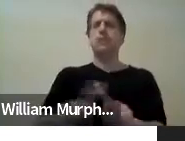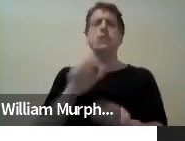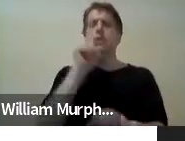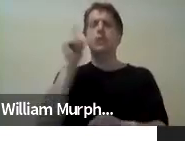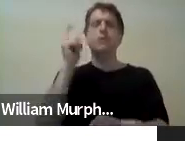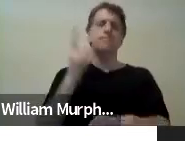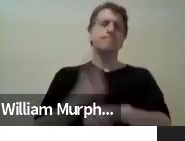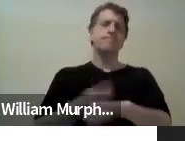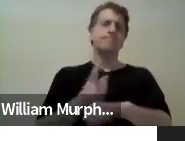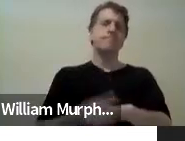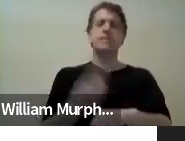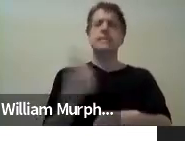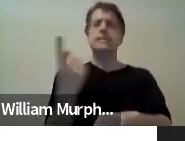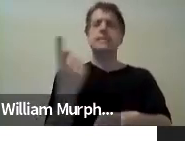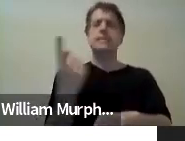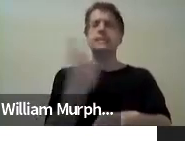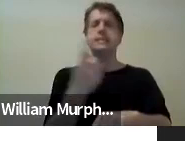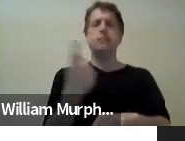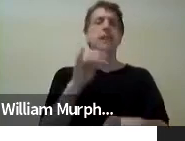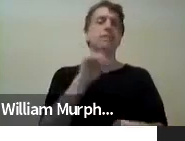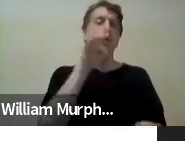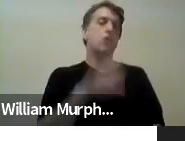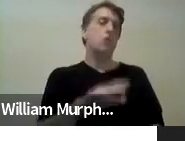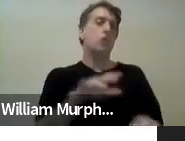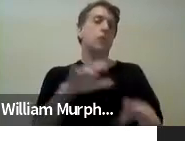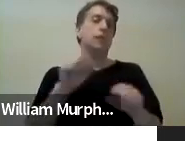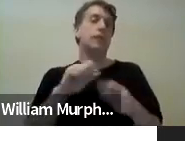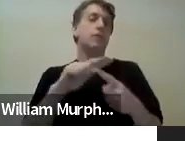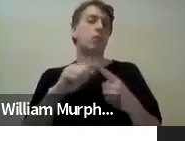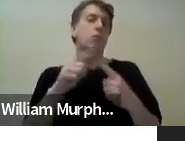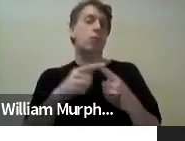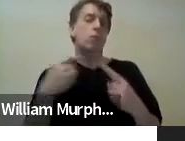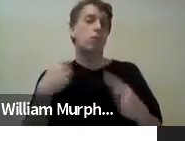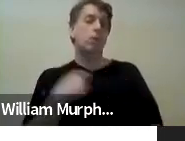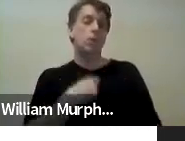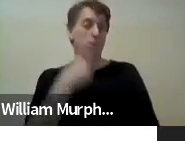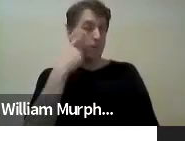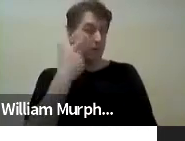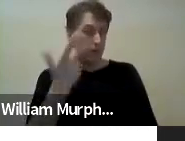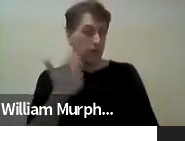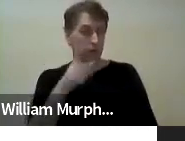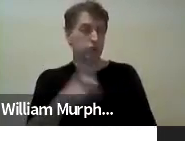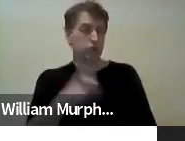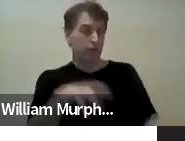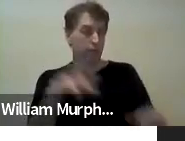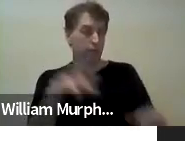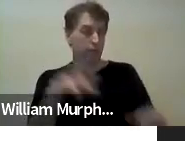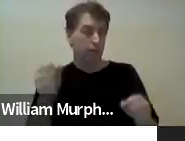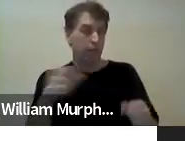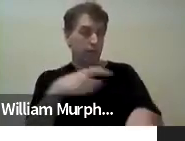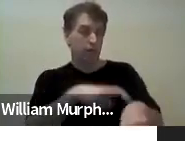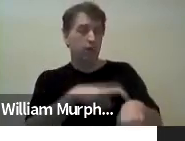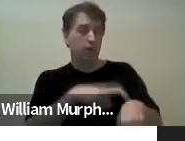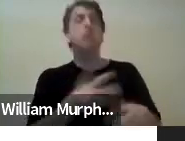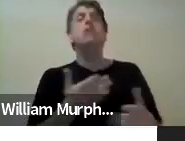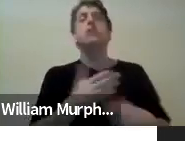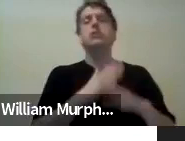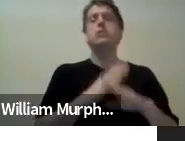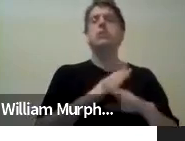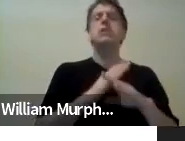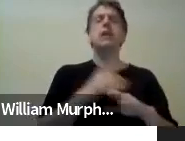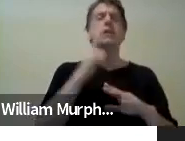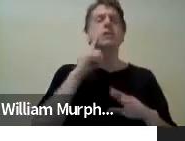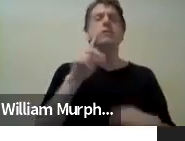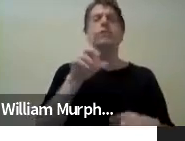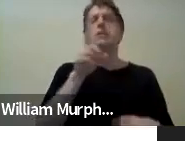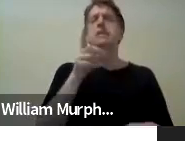for not leaving in the time that we think that they should. There is a protection for survivors of domestic violence. For